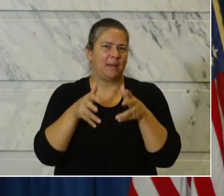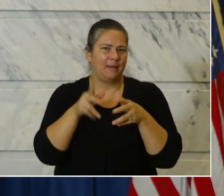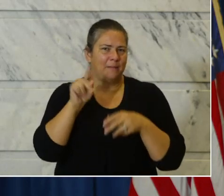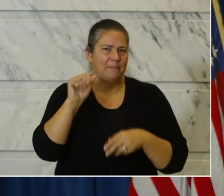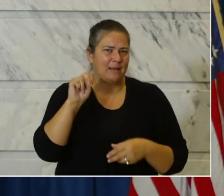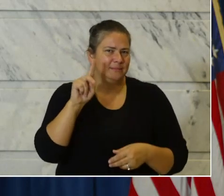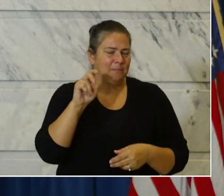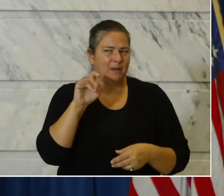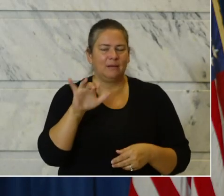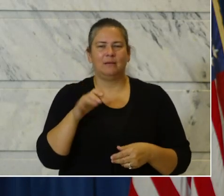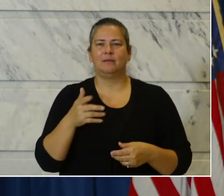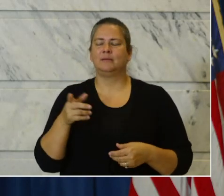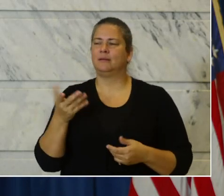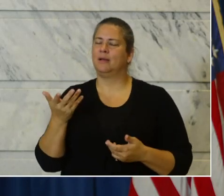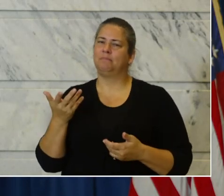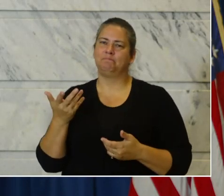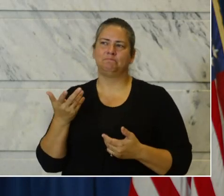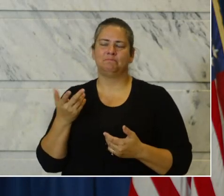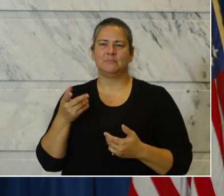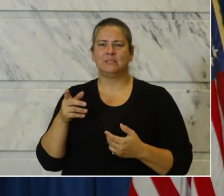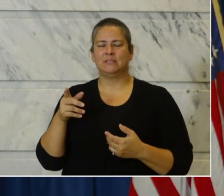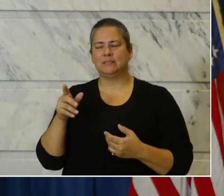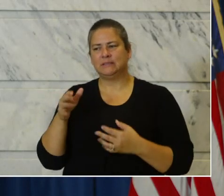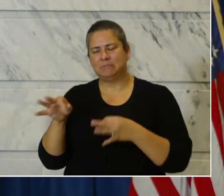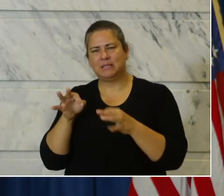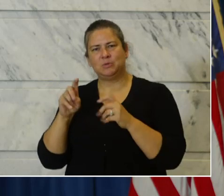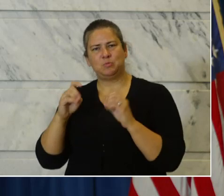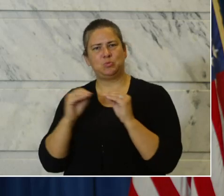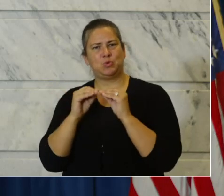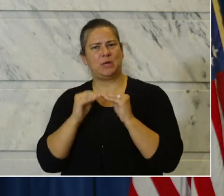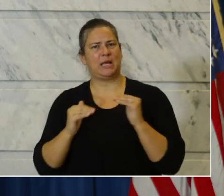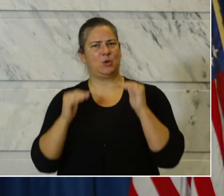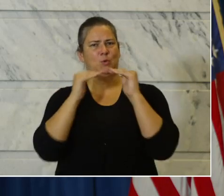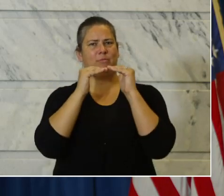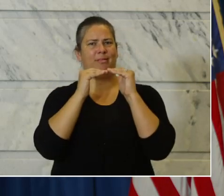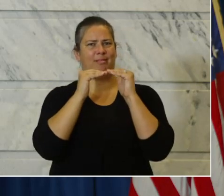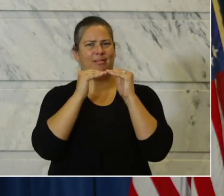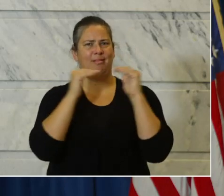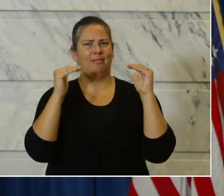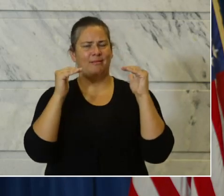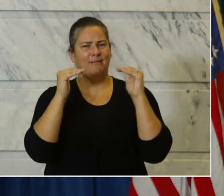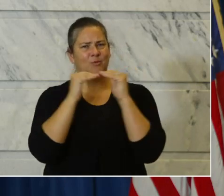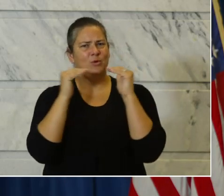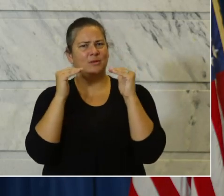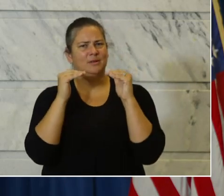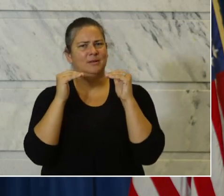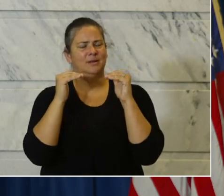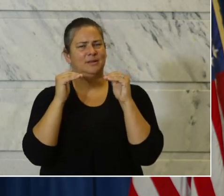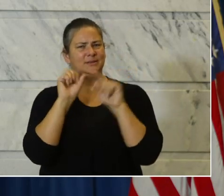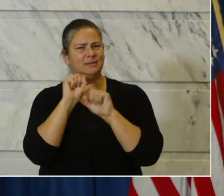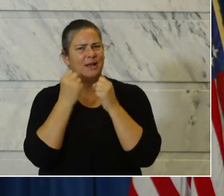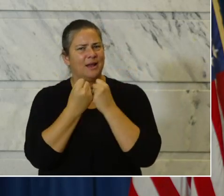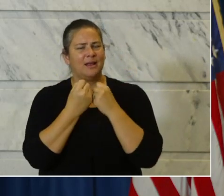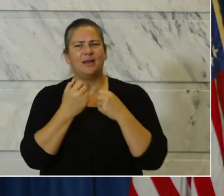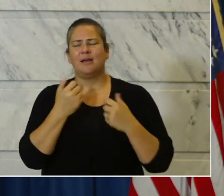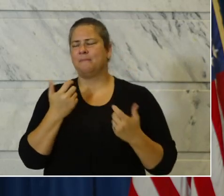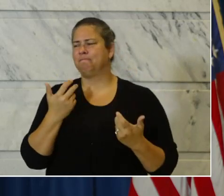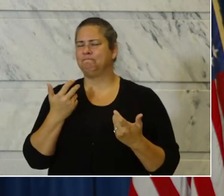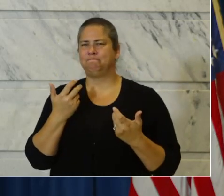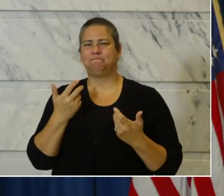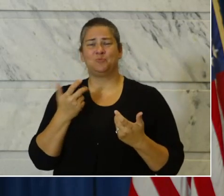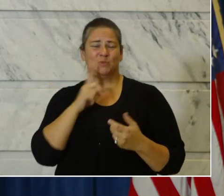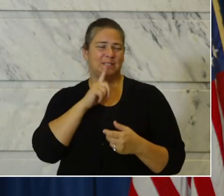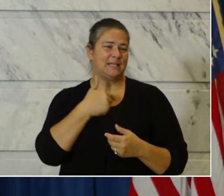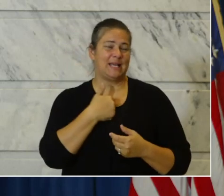calls for a more equitable society, and then to make sure we're instilling the right values in our kids. And I just remind people, because I have to